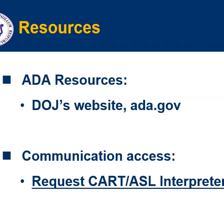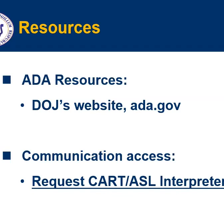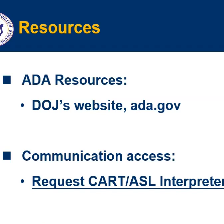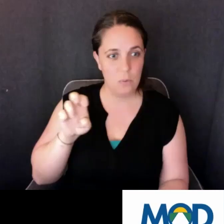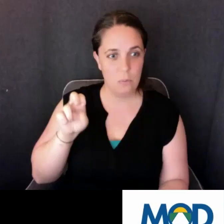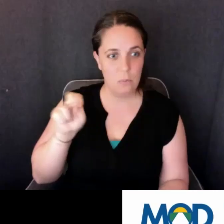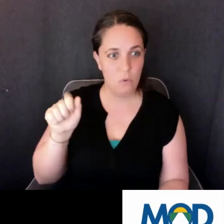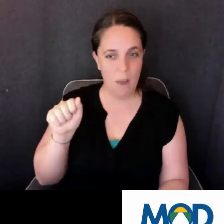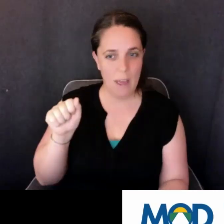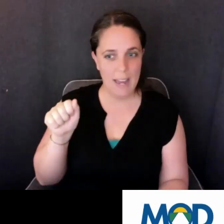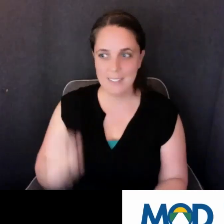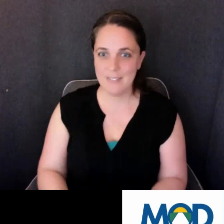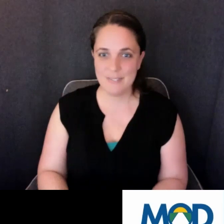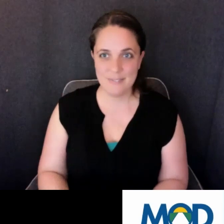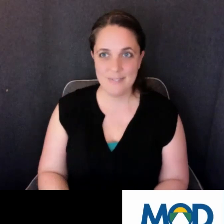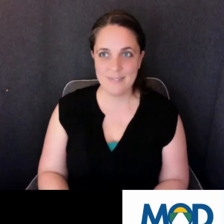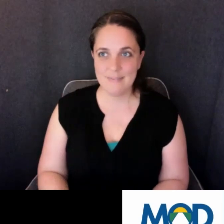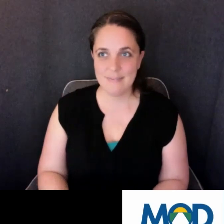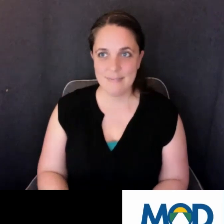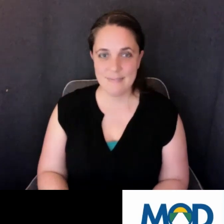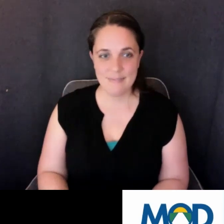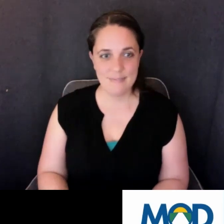that they want to ask.